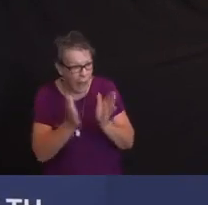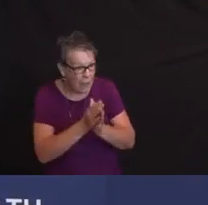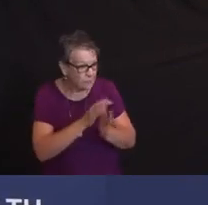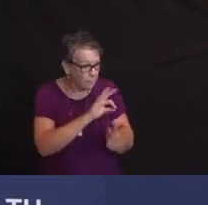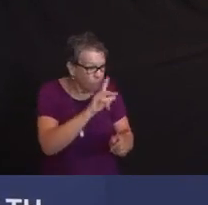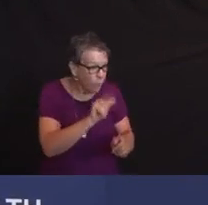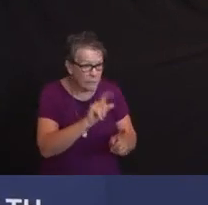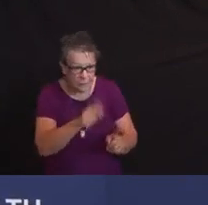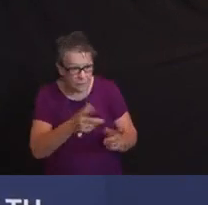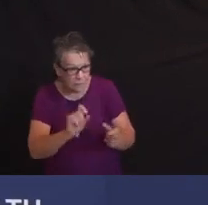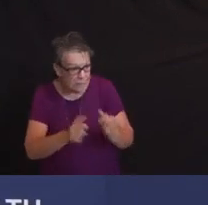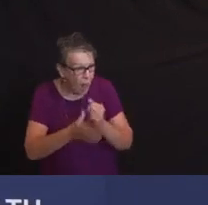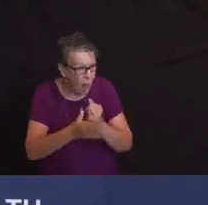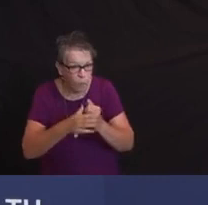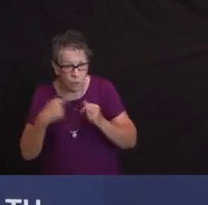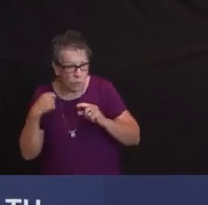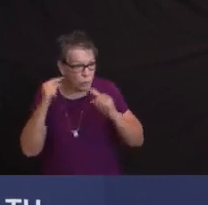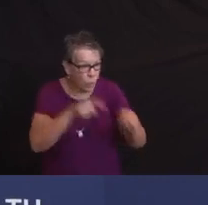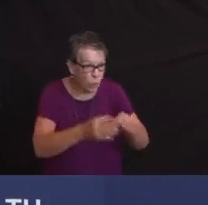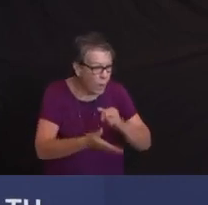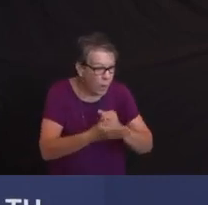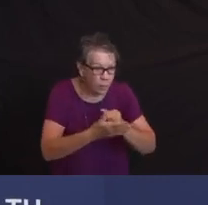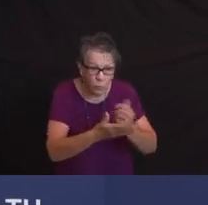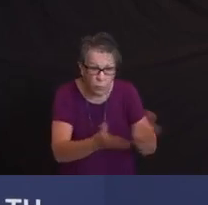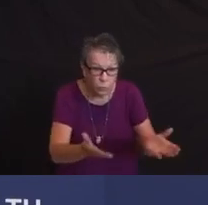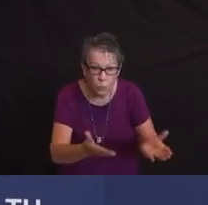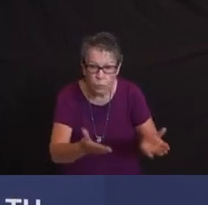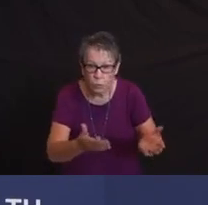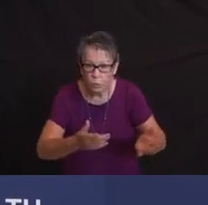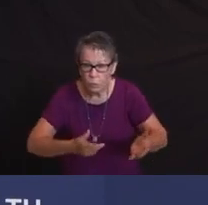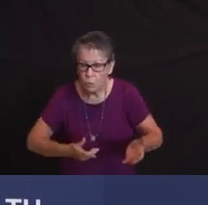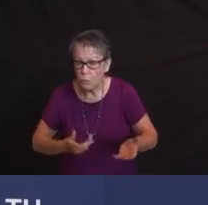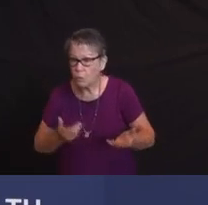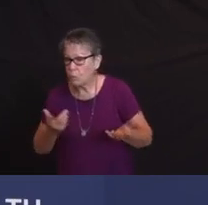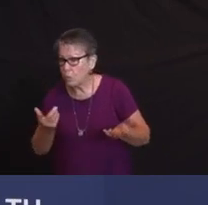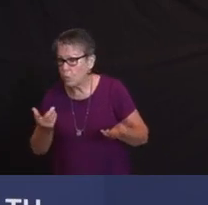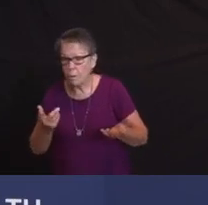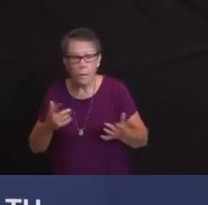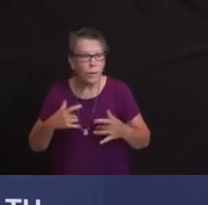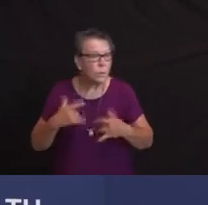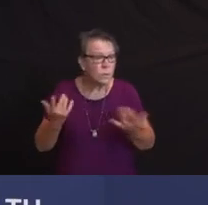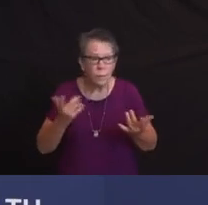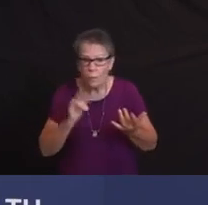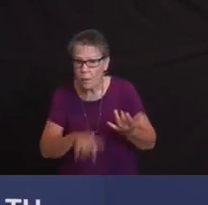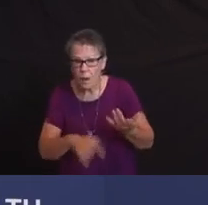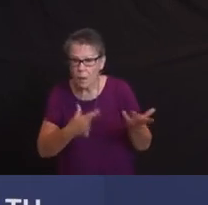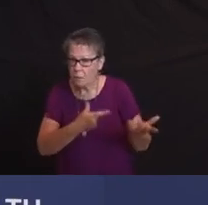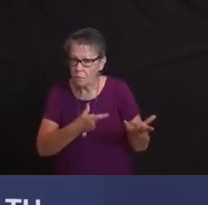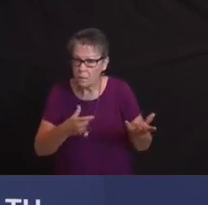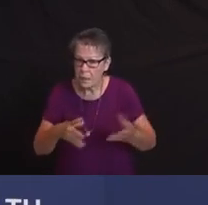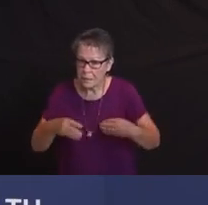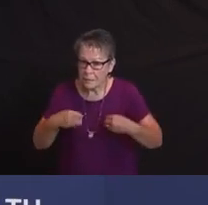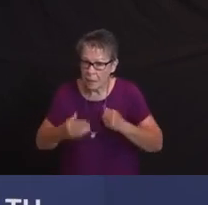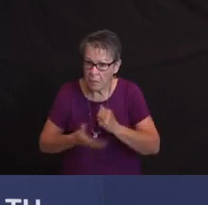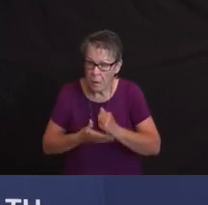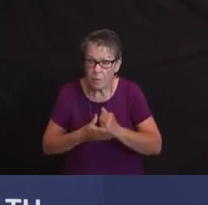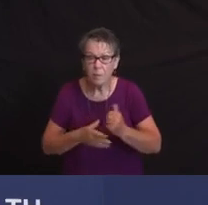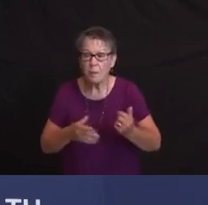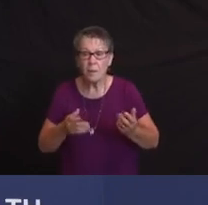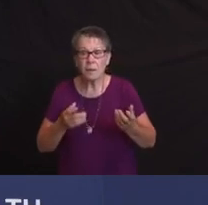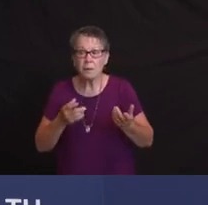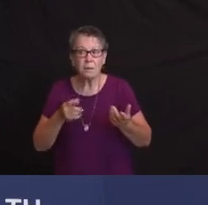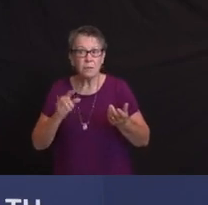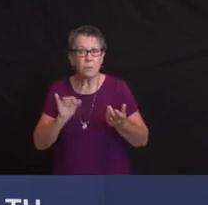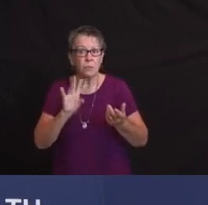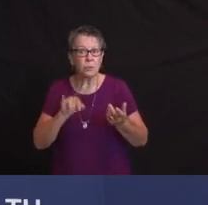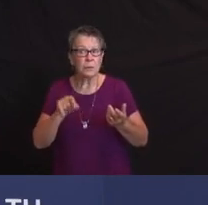the CEOs of our 71 hospitals. We just had one last week. They did not report hearing